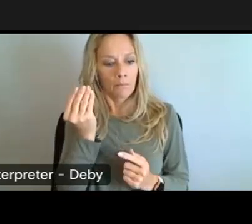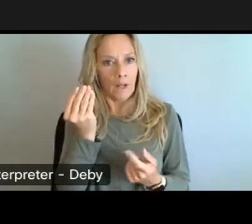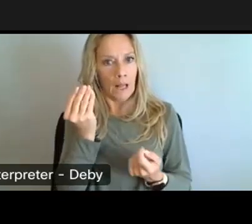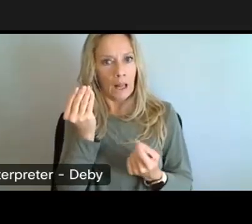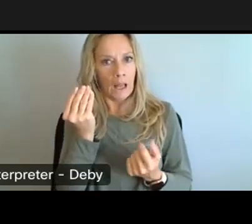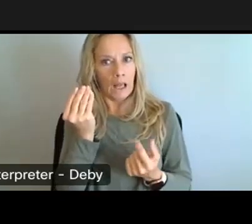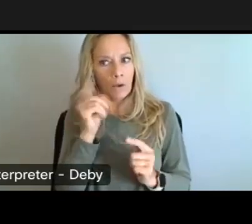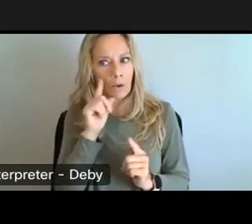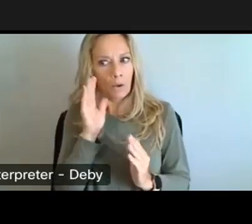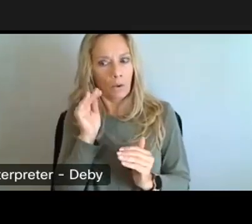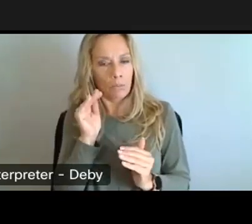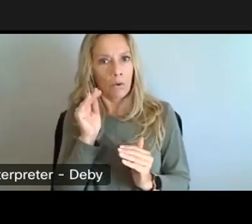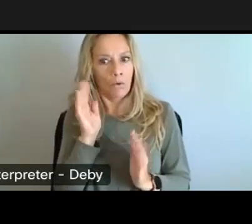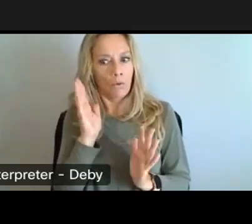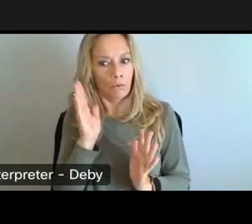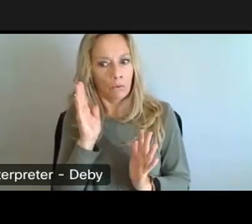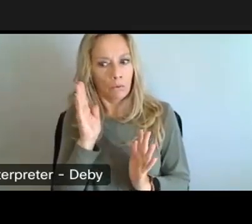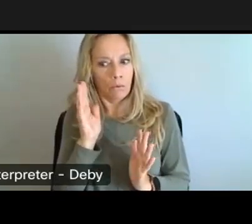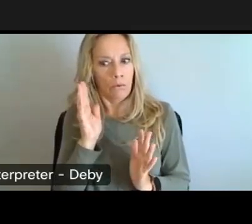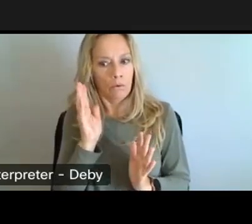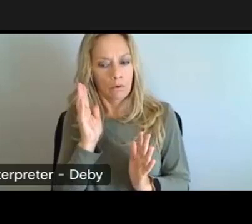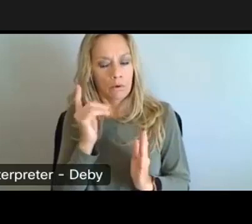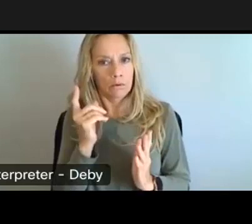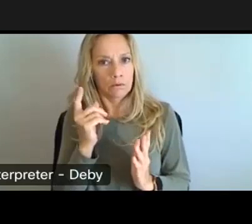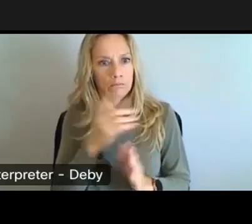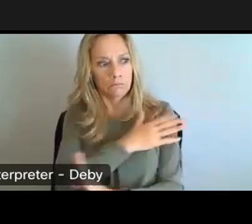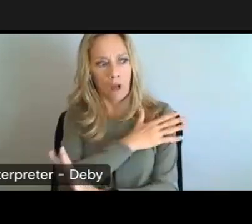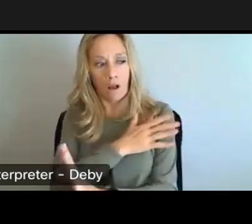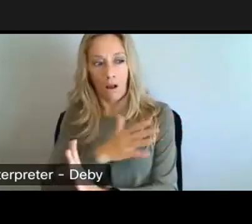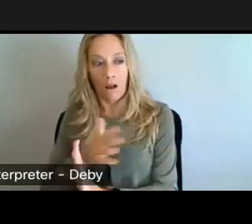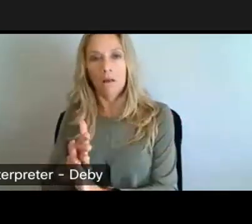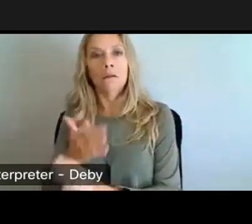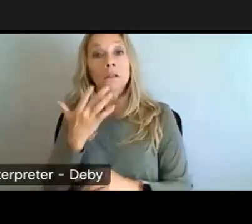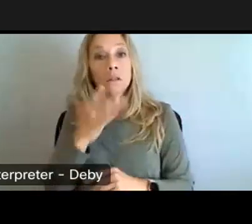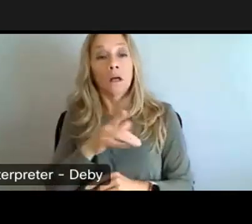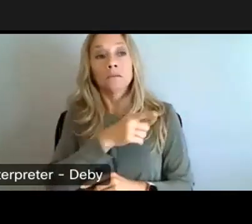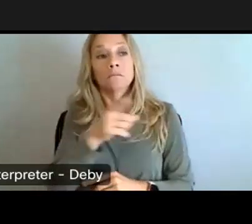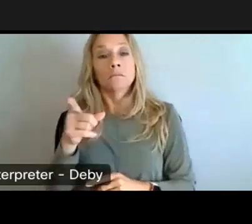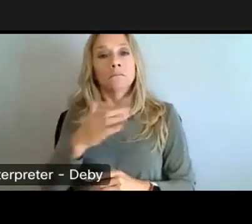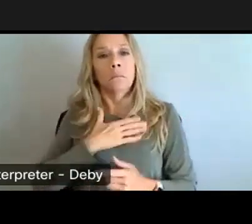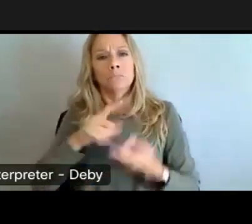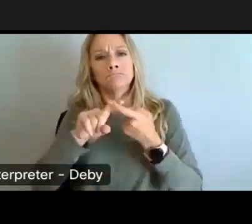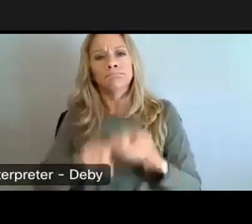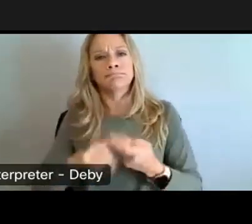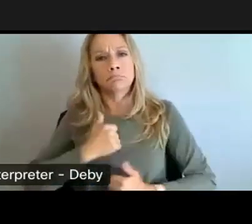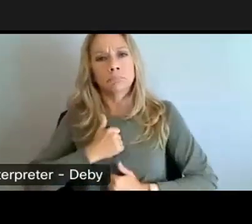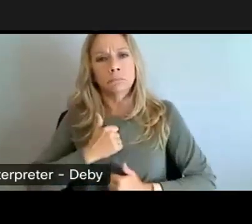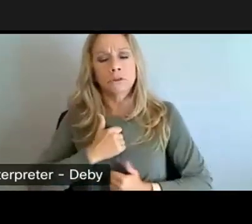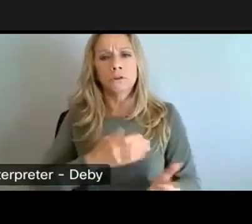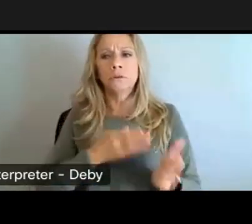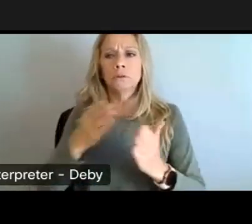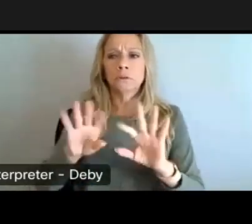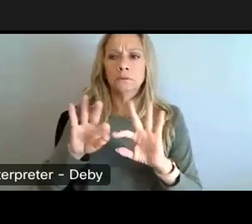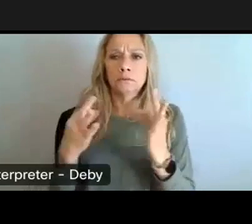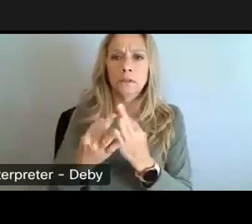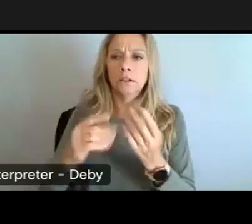And luckily for me, I had my military buddies, fellow veterans, my family and friends all taking